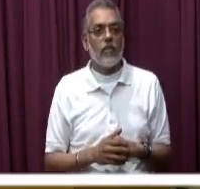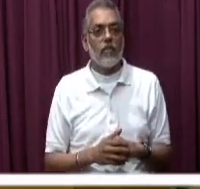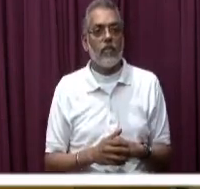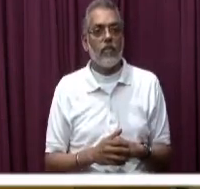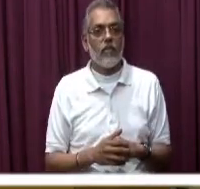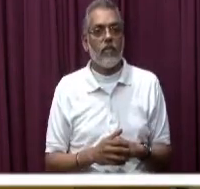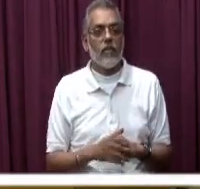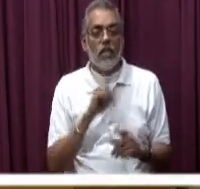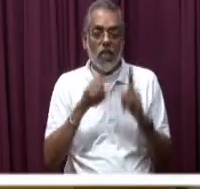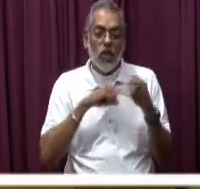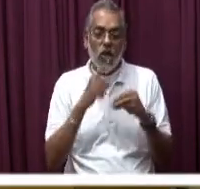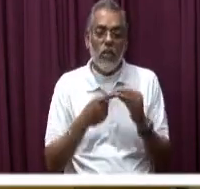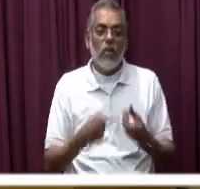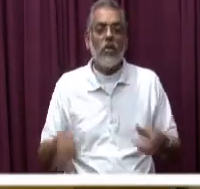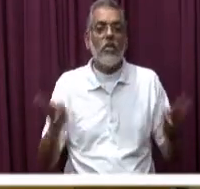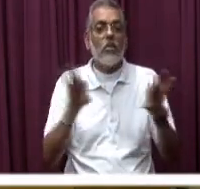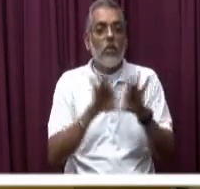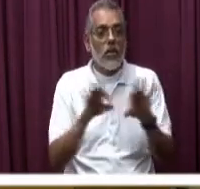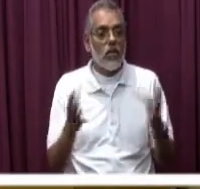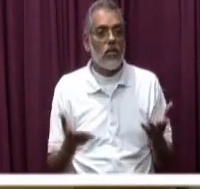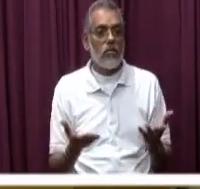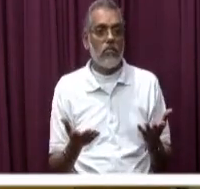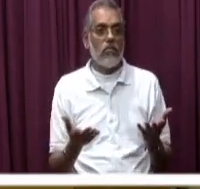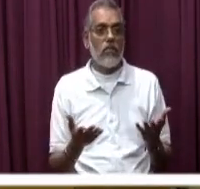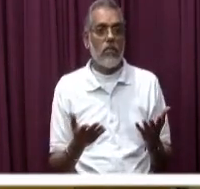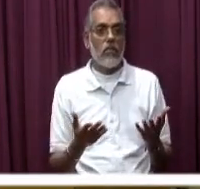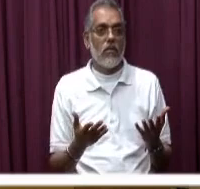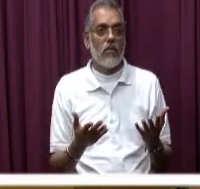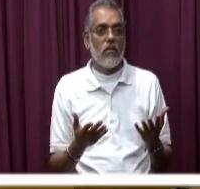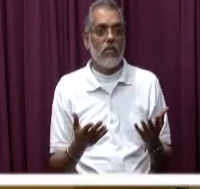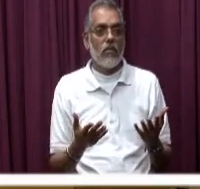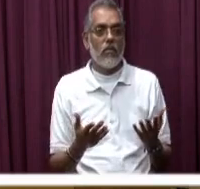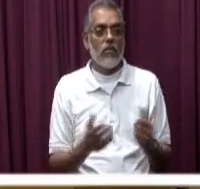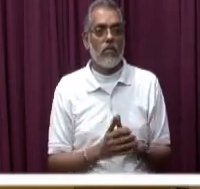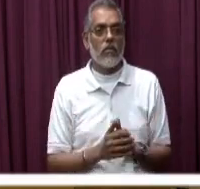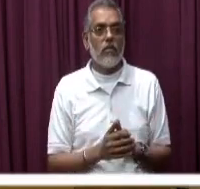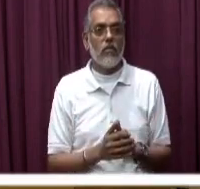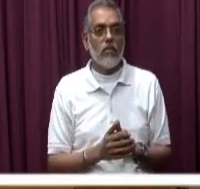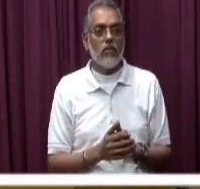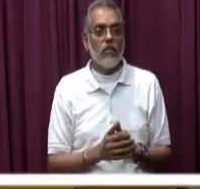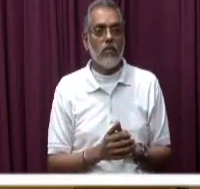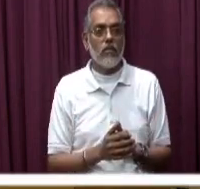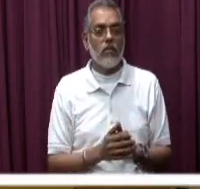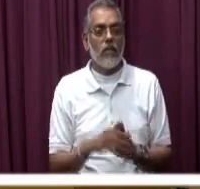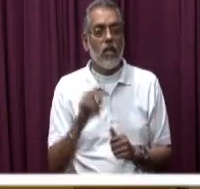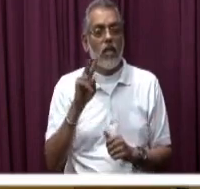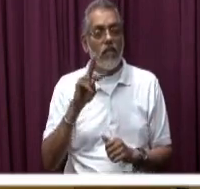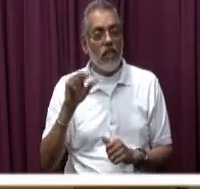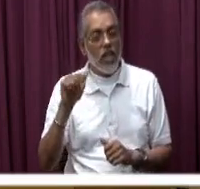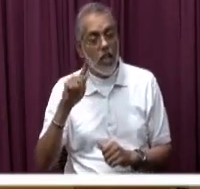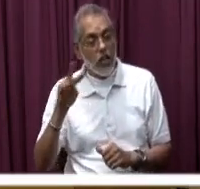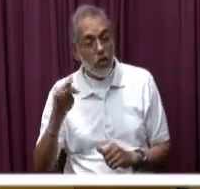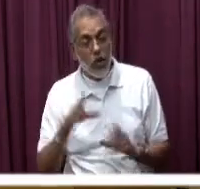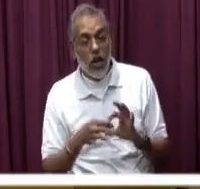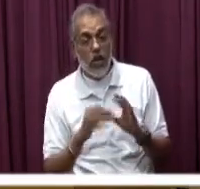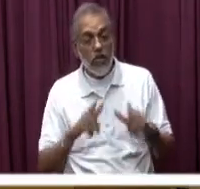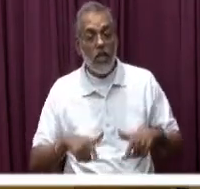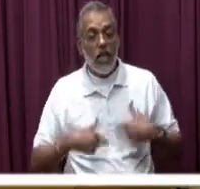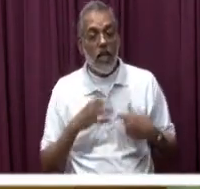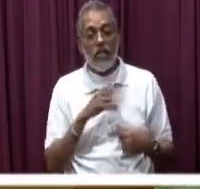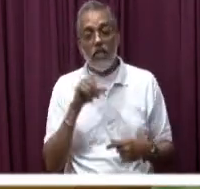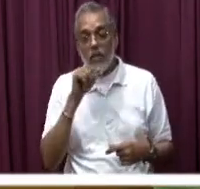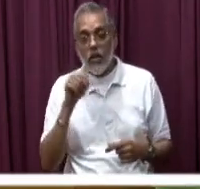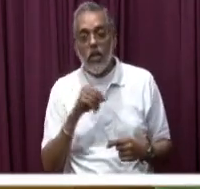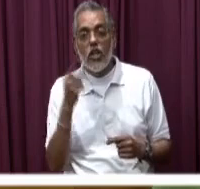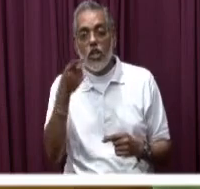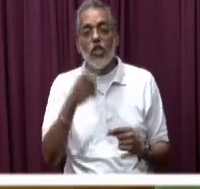again. The sparrow versus your life. The value of the sparrow and the value of your life. Are you not